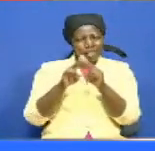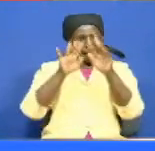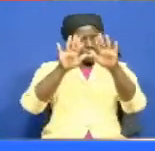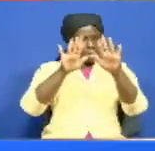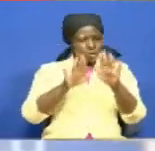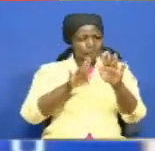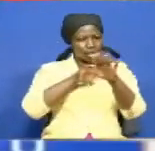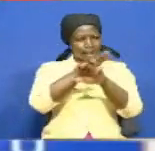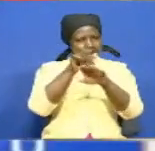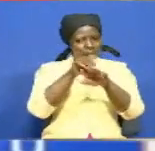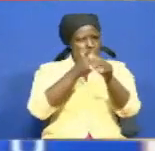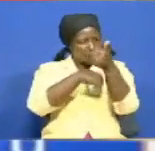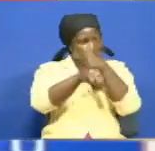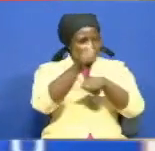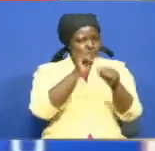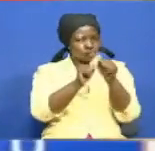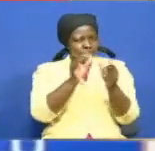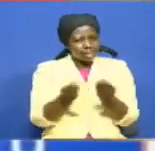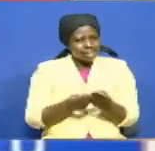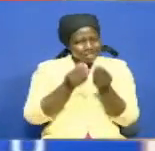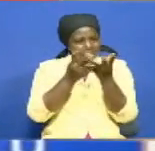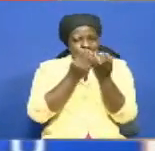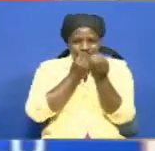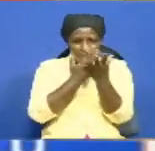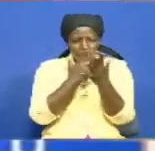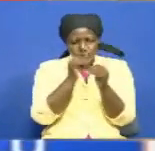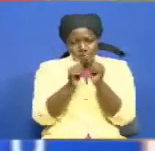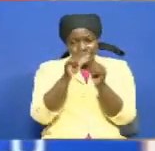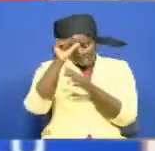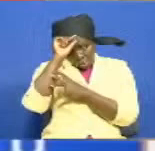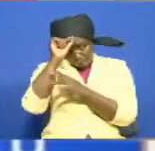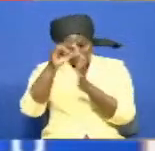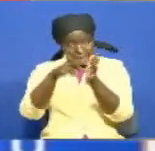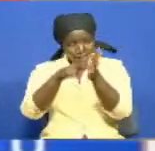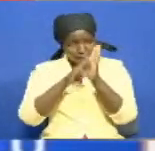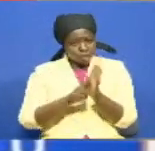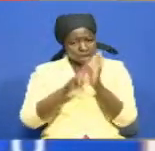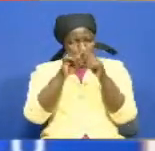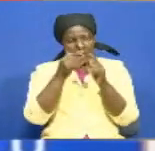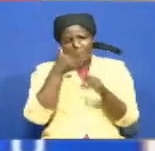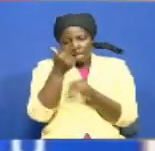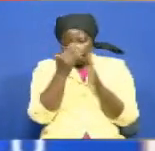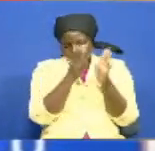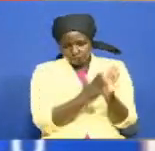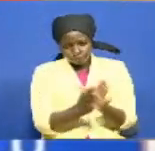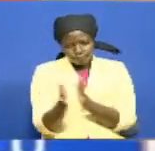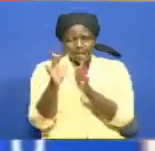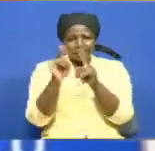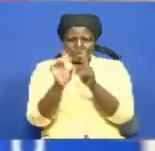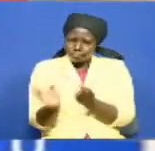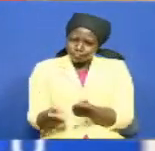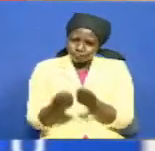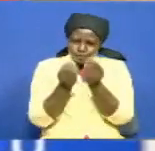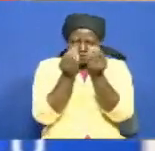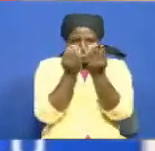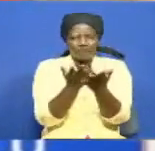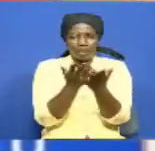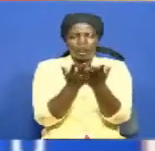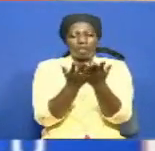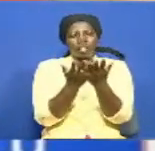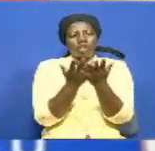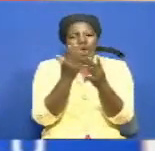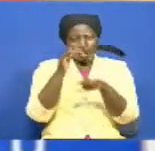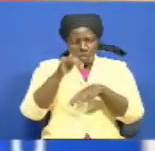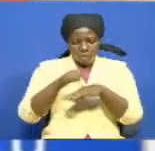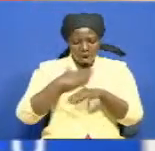exercise that provided the information required by government to better plan and to deliver on our